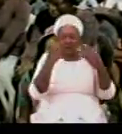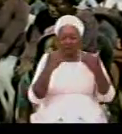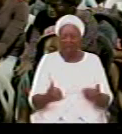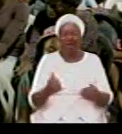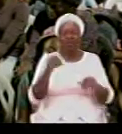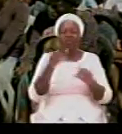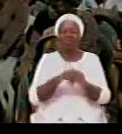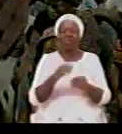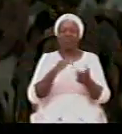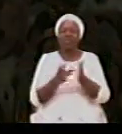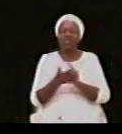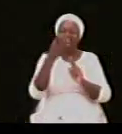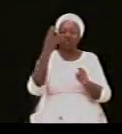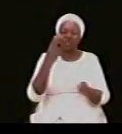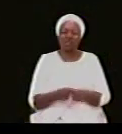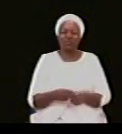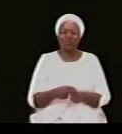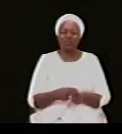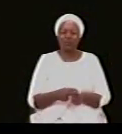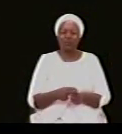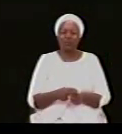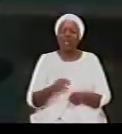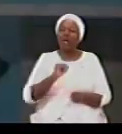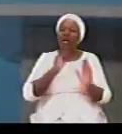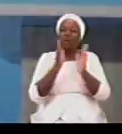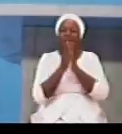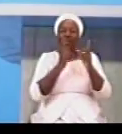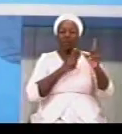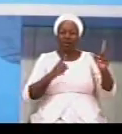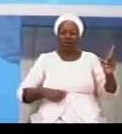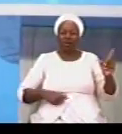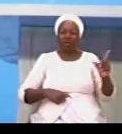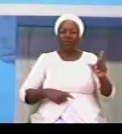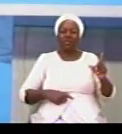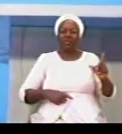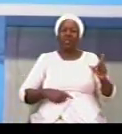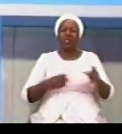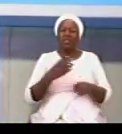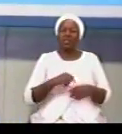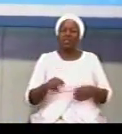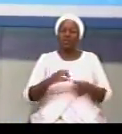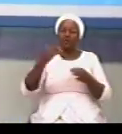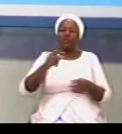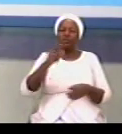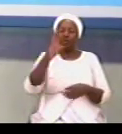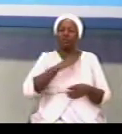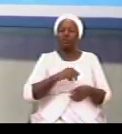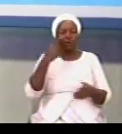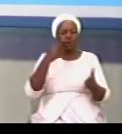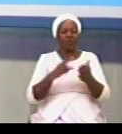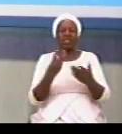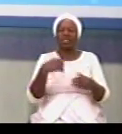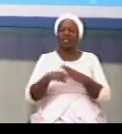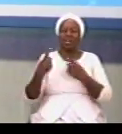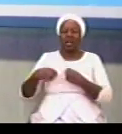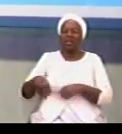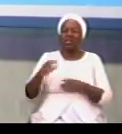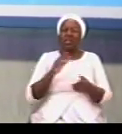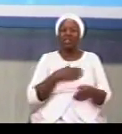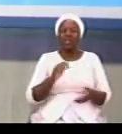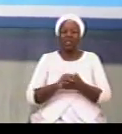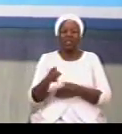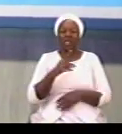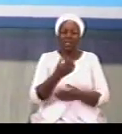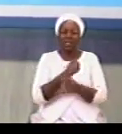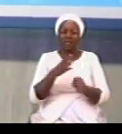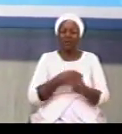Lord, there be the Spirit of God witnessing in their hearts. They are saved, they are restored, they are now born again, they are children of God. Confirm